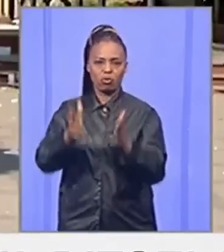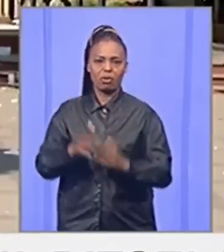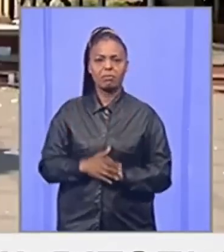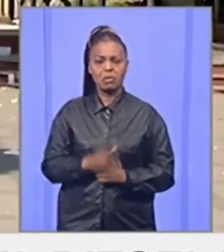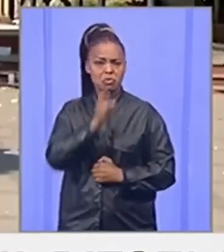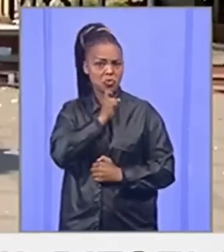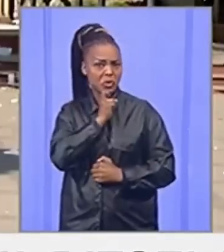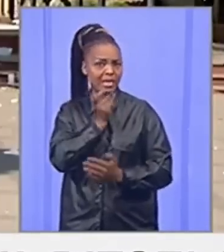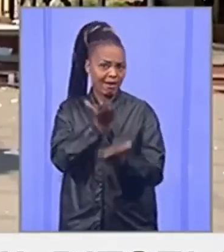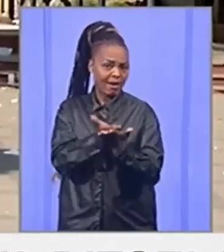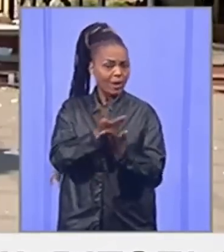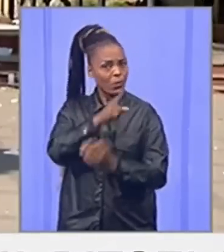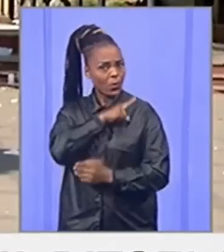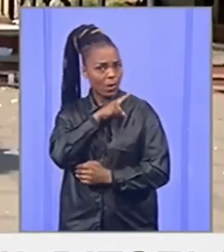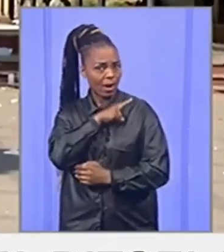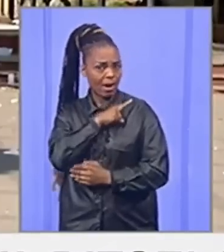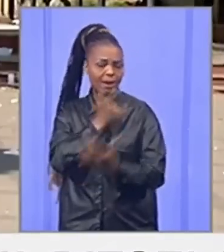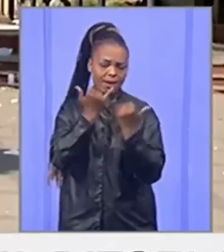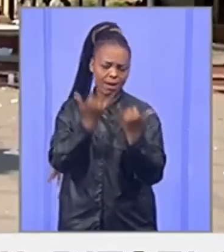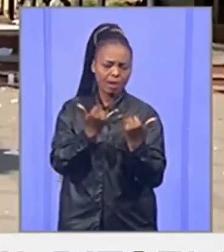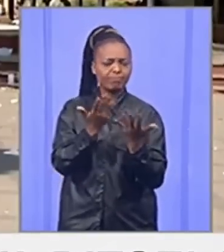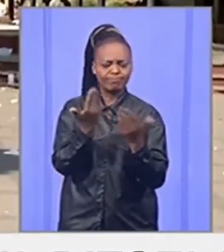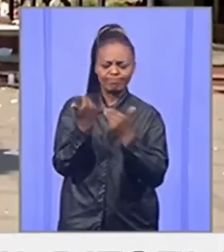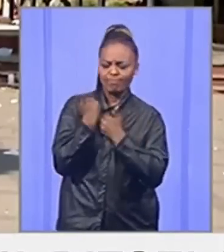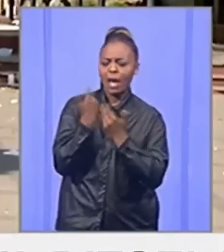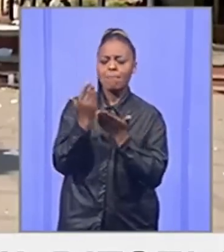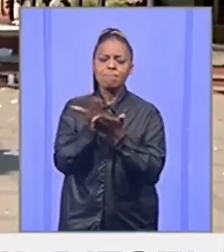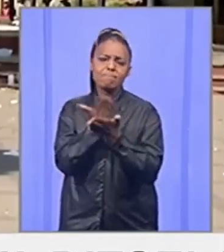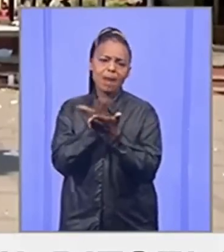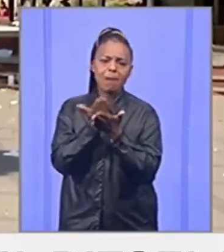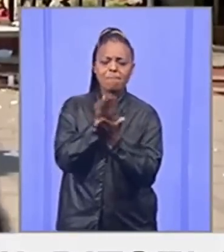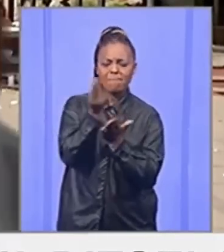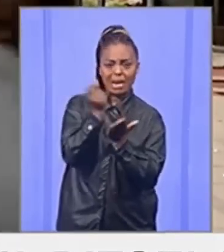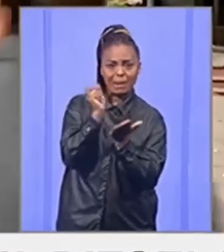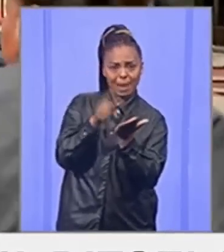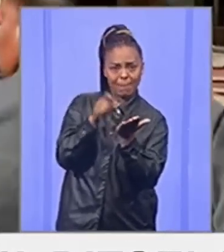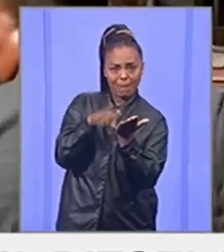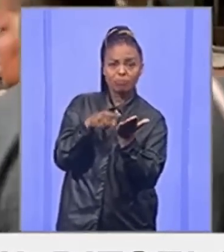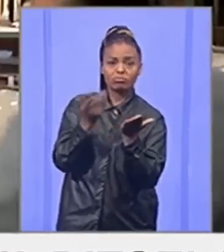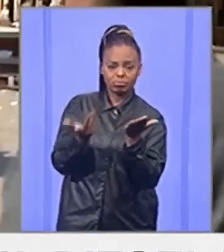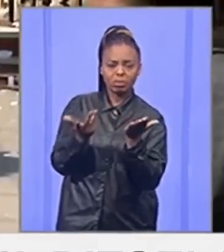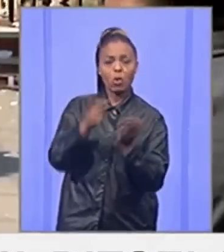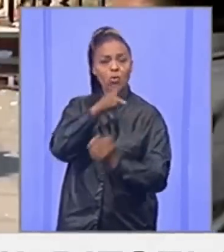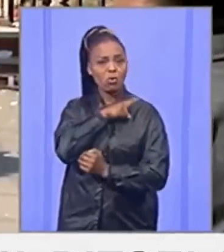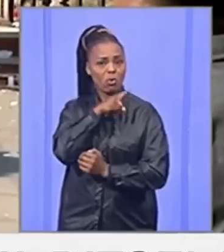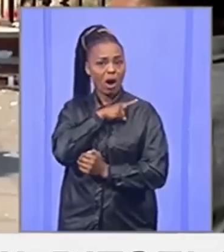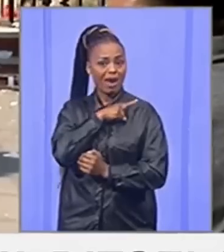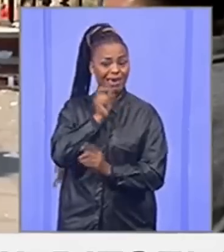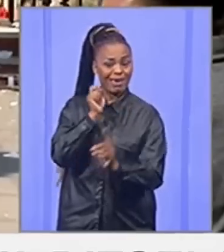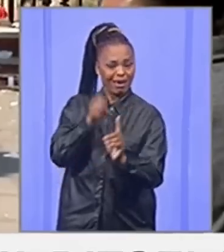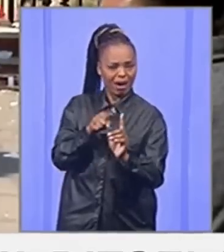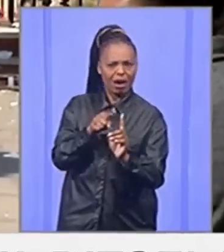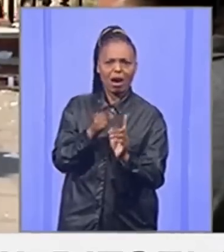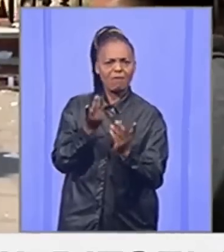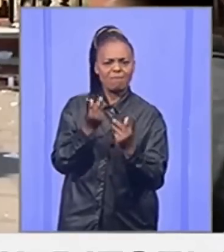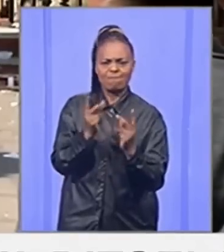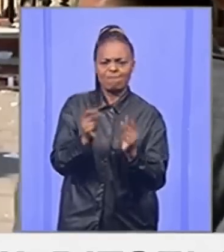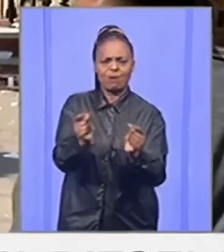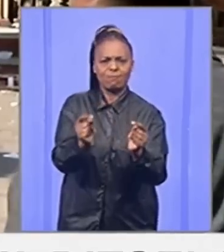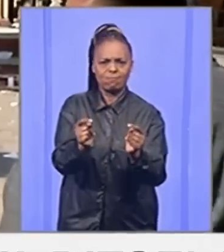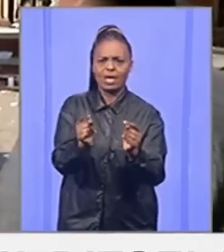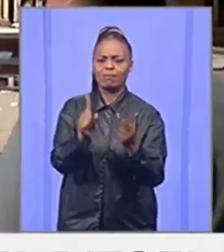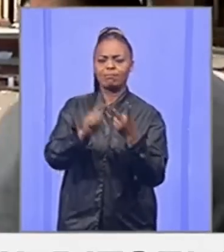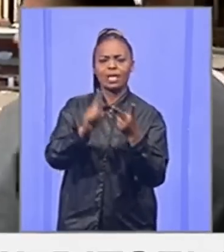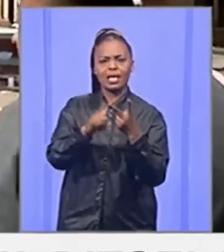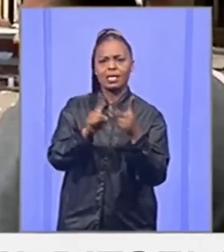ba ditloetsa gore ke boloke tshelete ngata haholo. E o ba di fast di ka